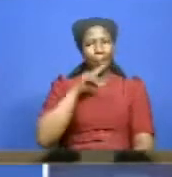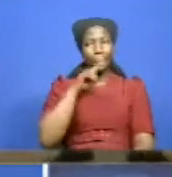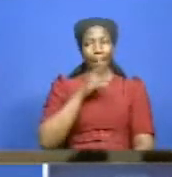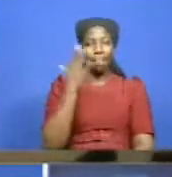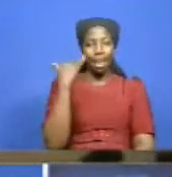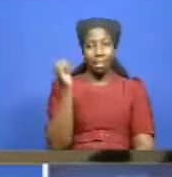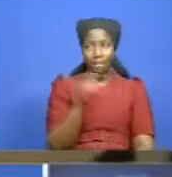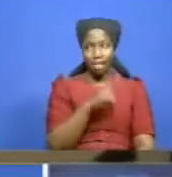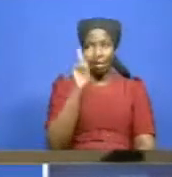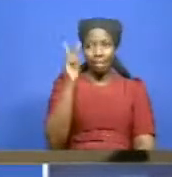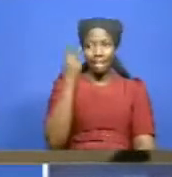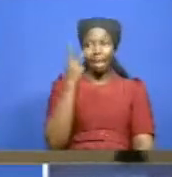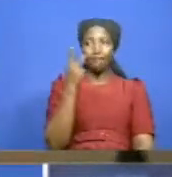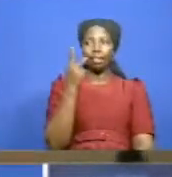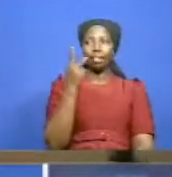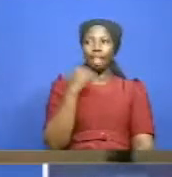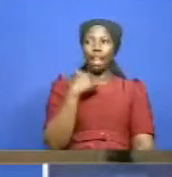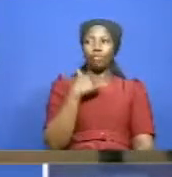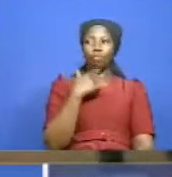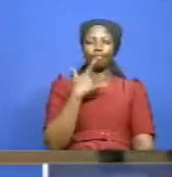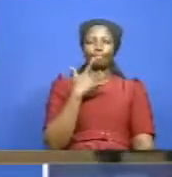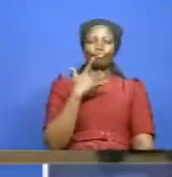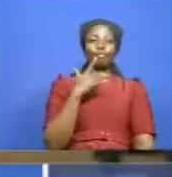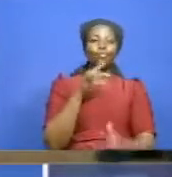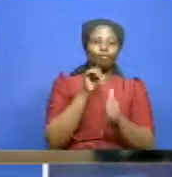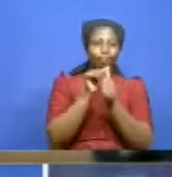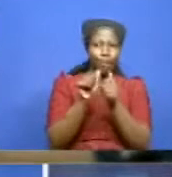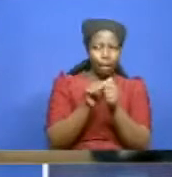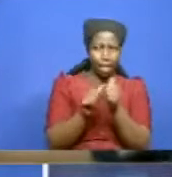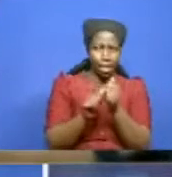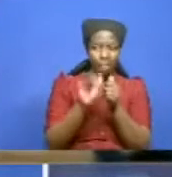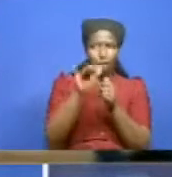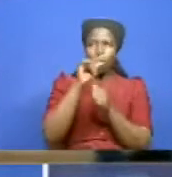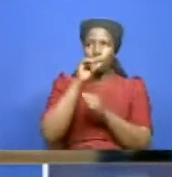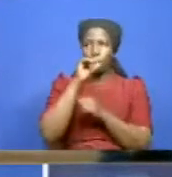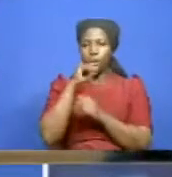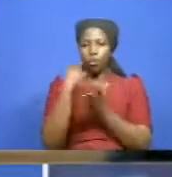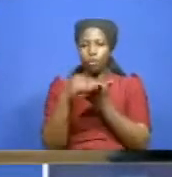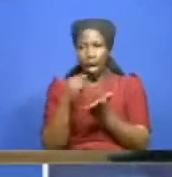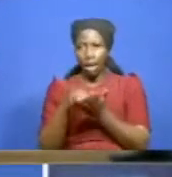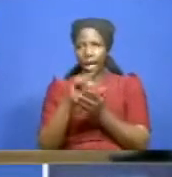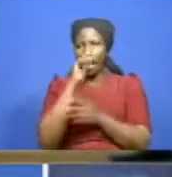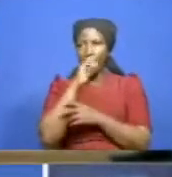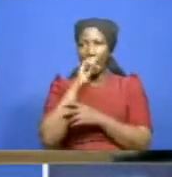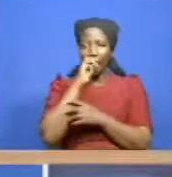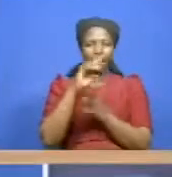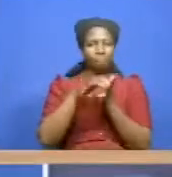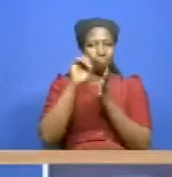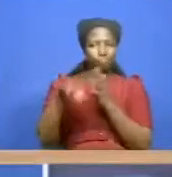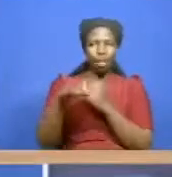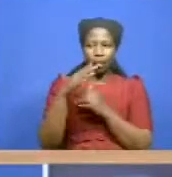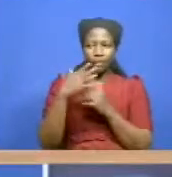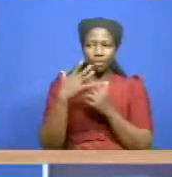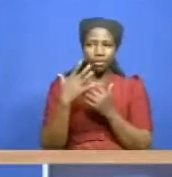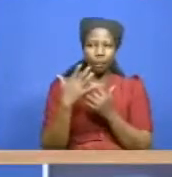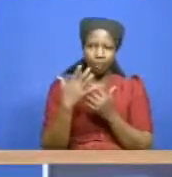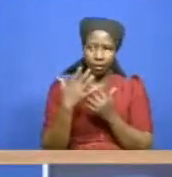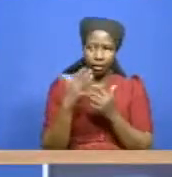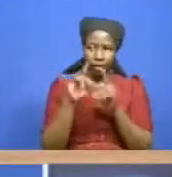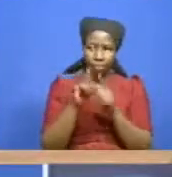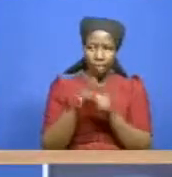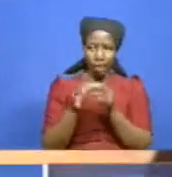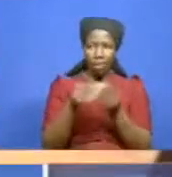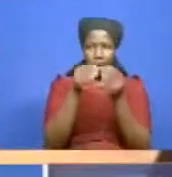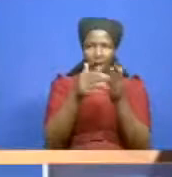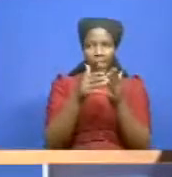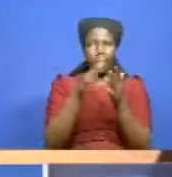Last month, Kenya lifted a blanket ban on maize imports from Uganda and Tanzania and imposed strict conditions on exporters in a